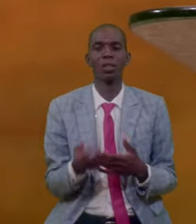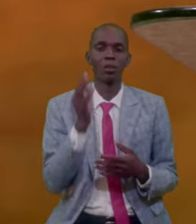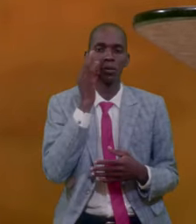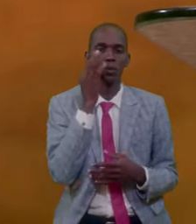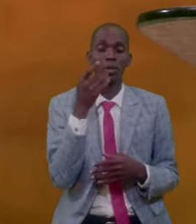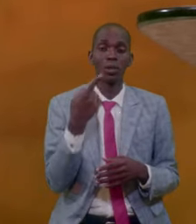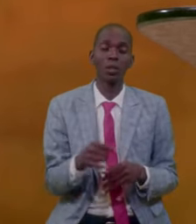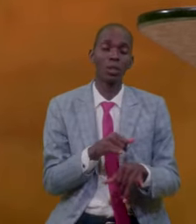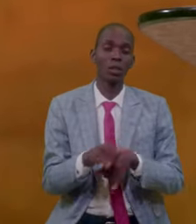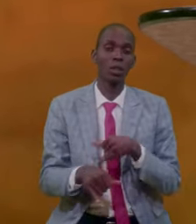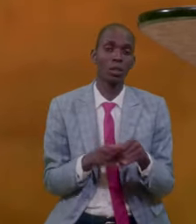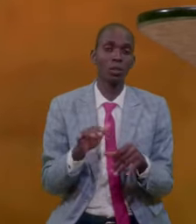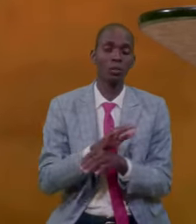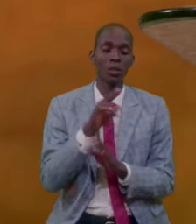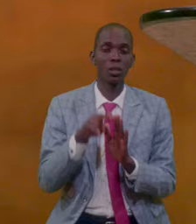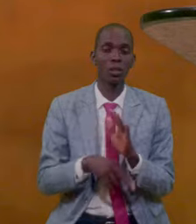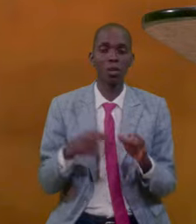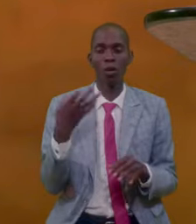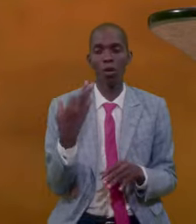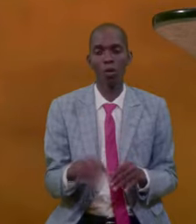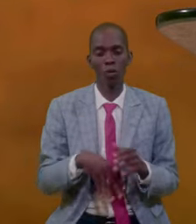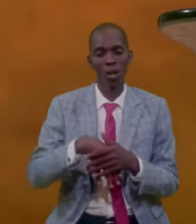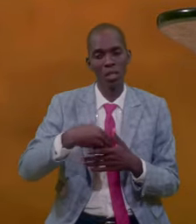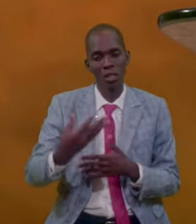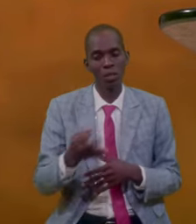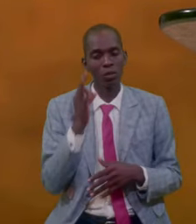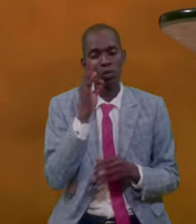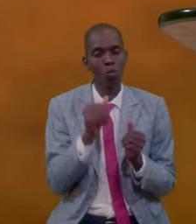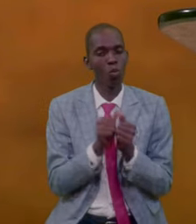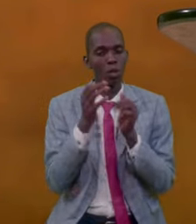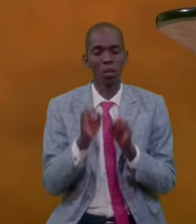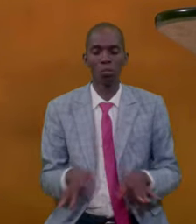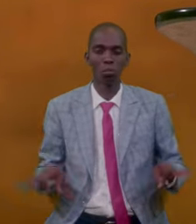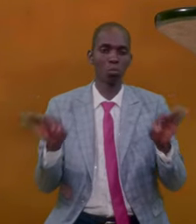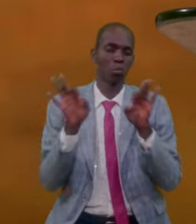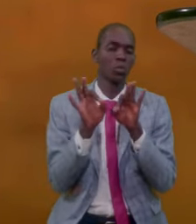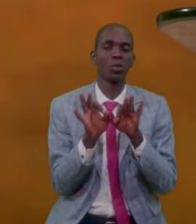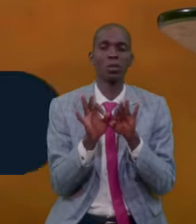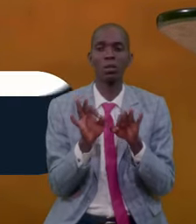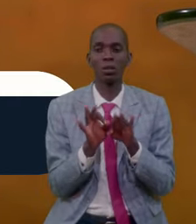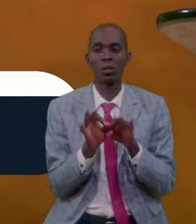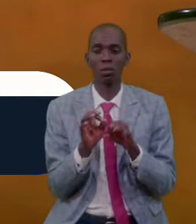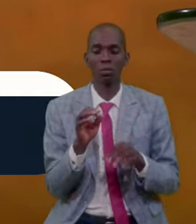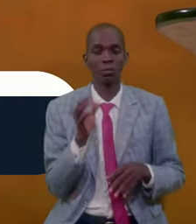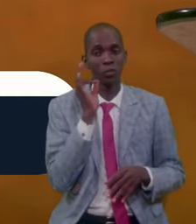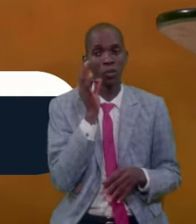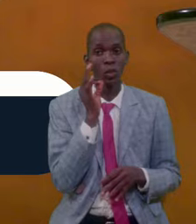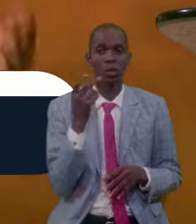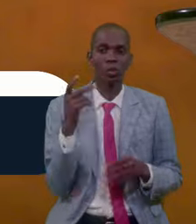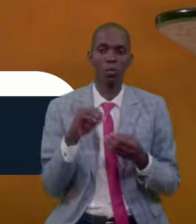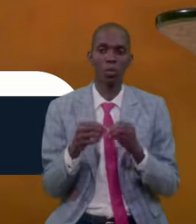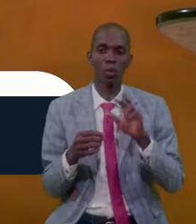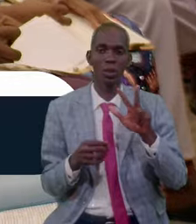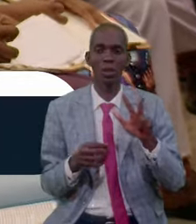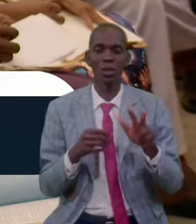external fruit without essential faith. Number three, the demand, his demand of